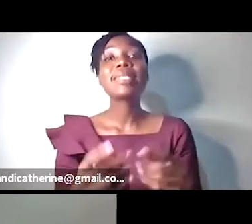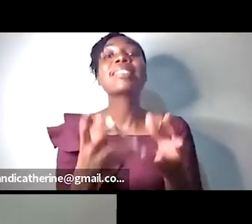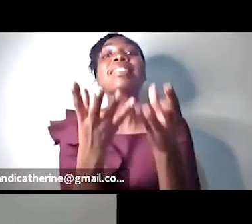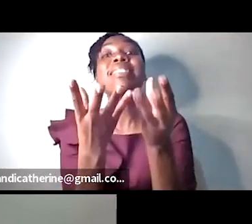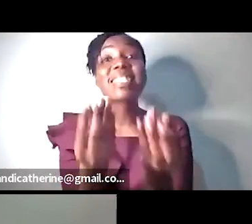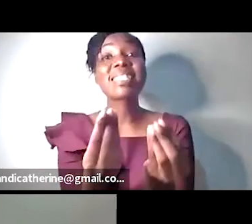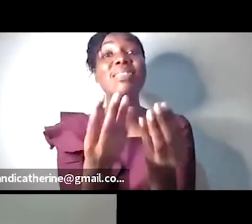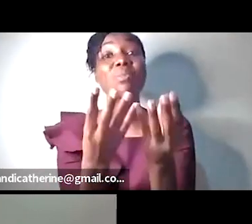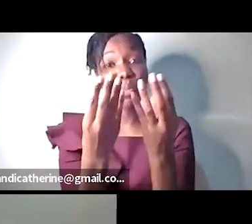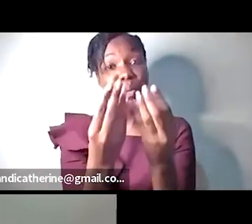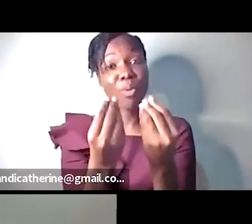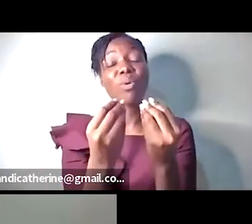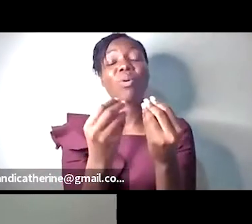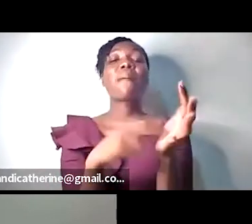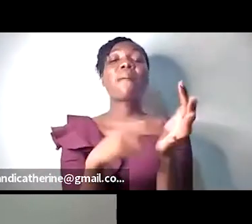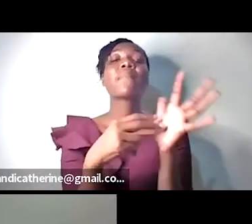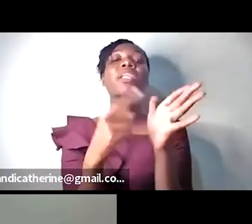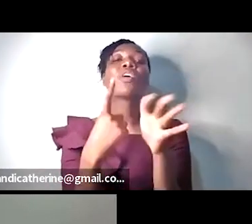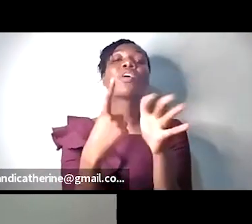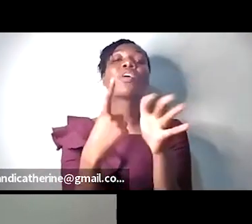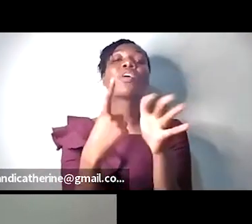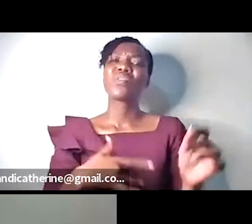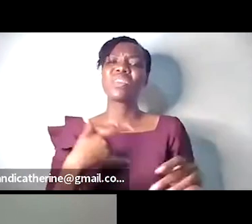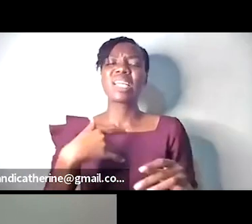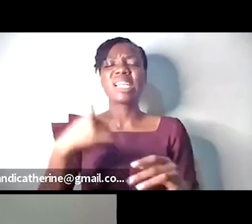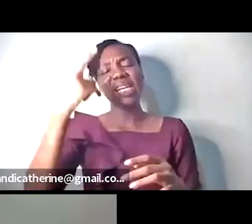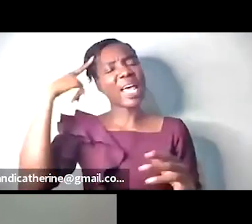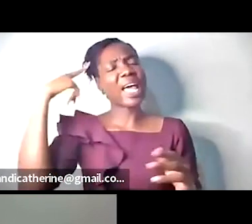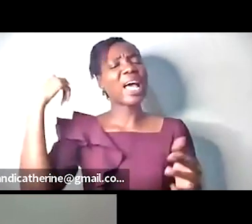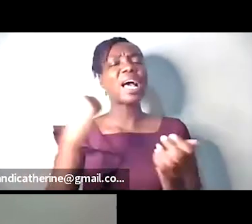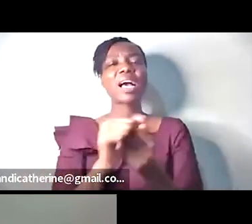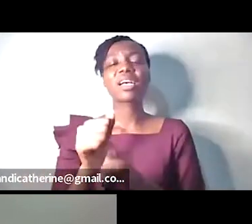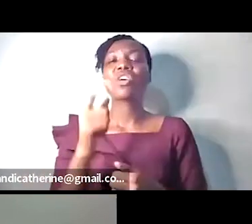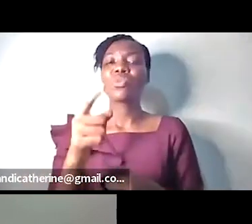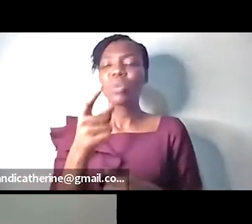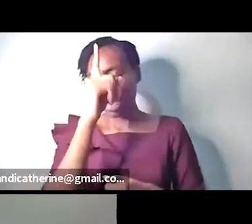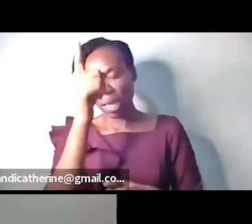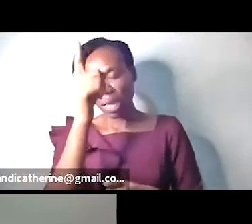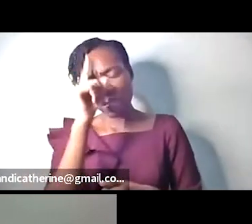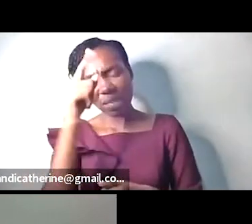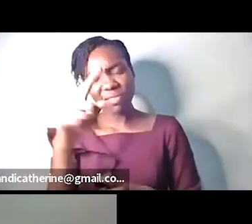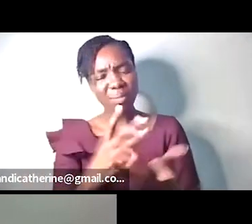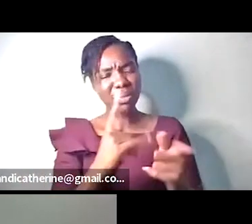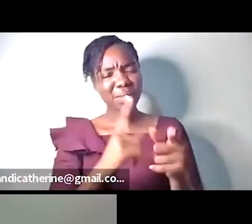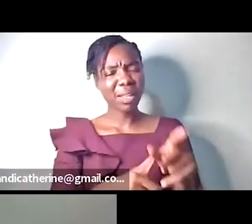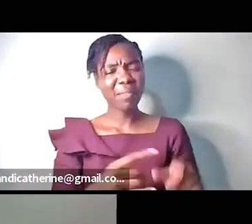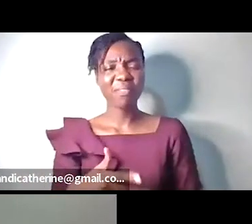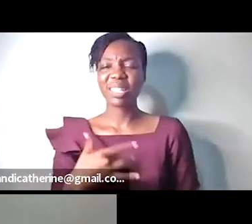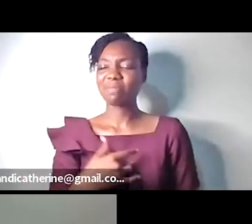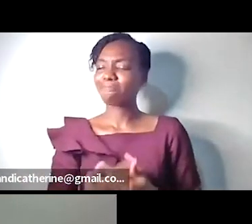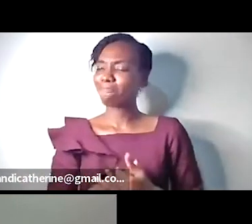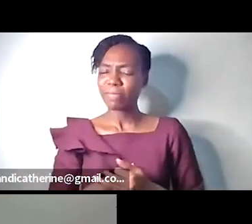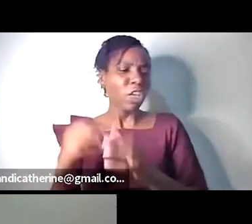stuck? Are you second guessing yourself? Do you feel paralyzed, confused? Where are you